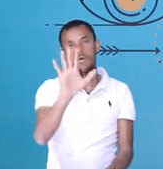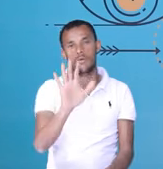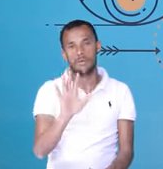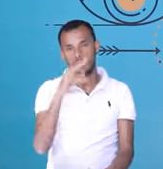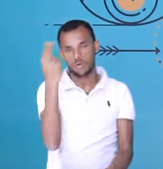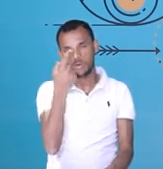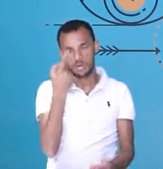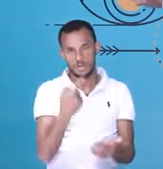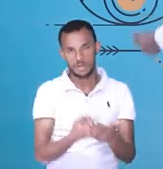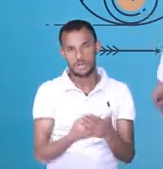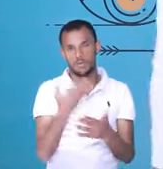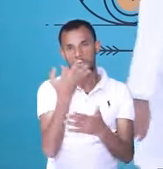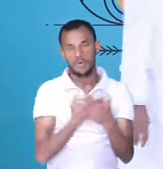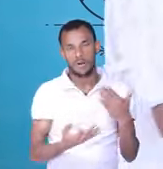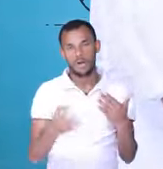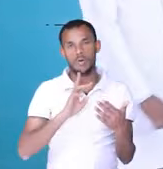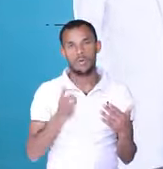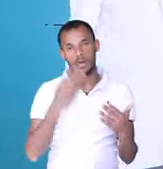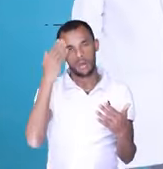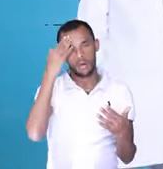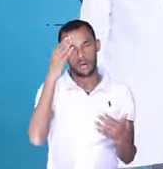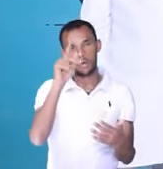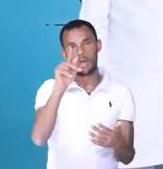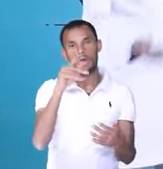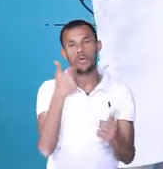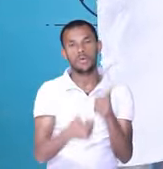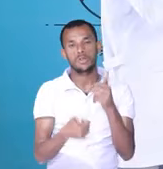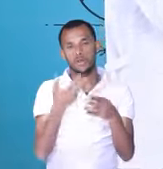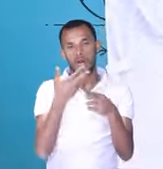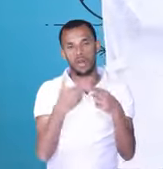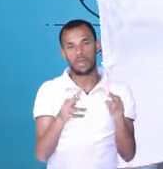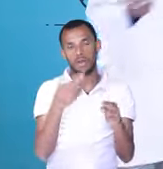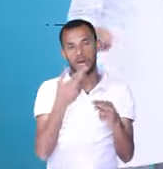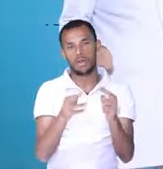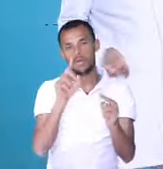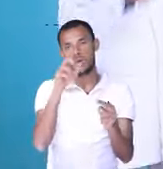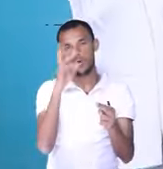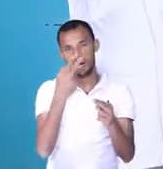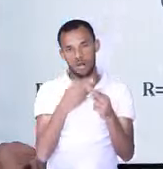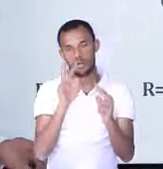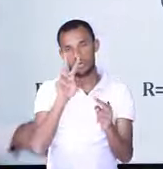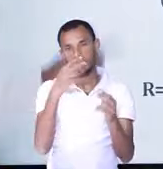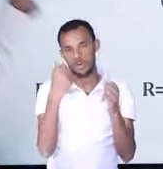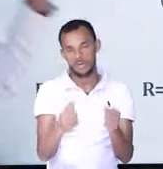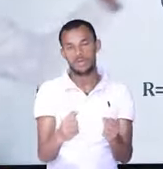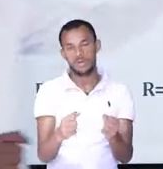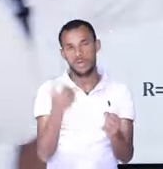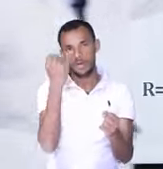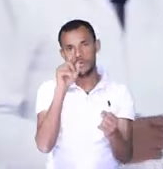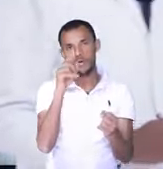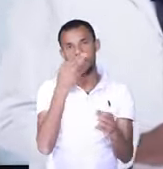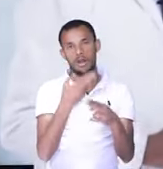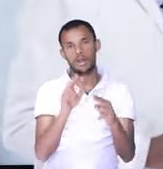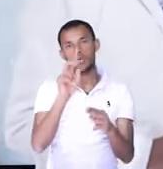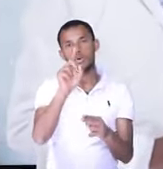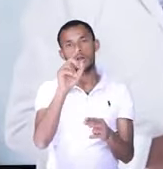By using this formula, determine k. Which rate? Rate 1 or rate 2 is possible. But if rate 1